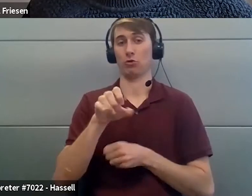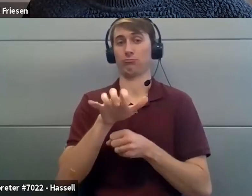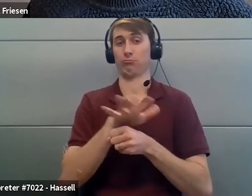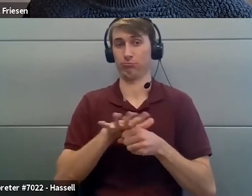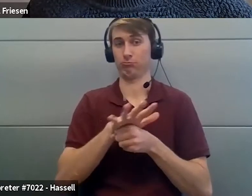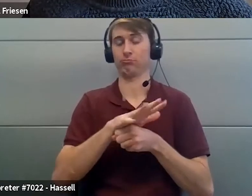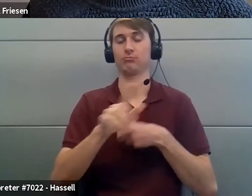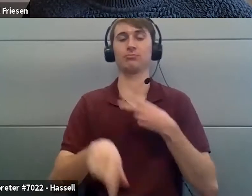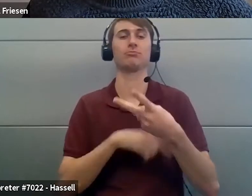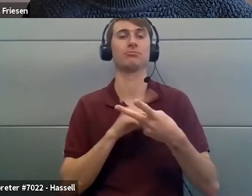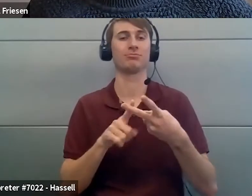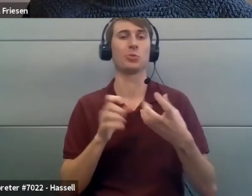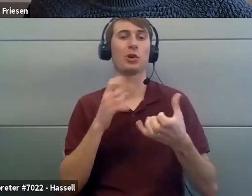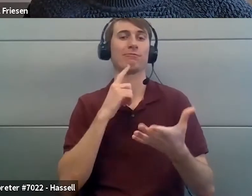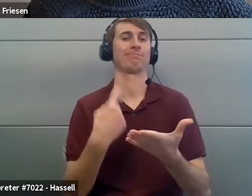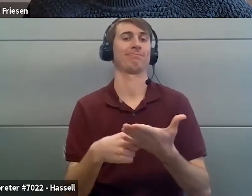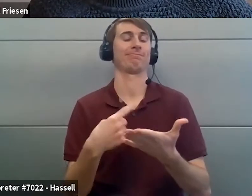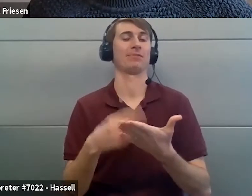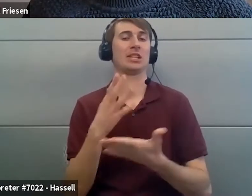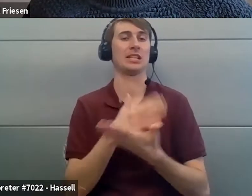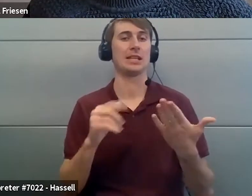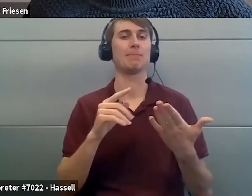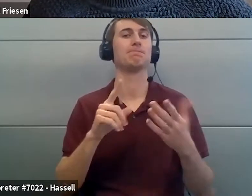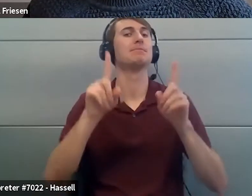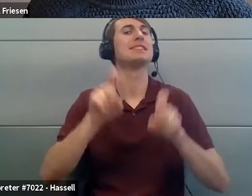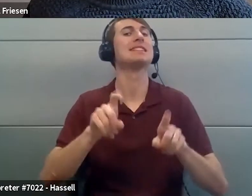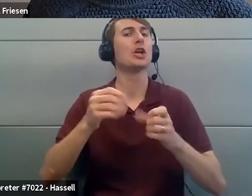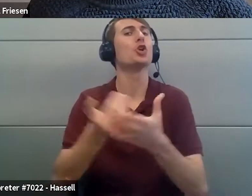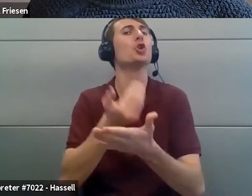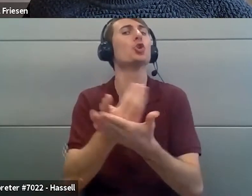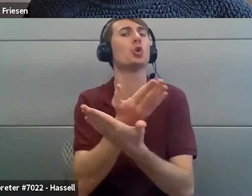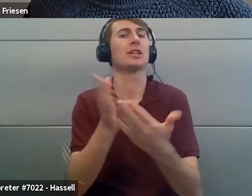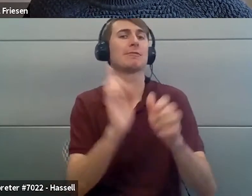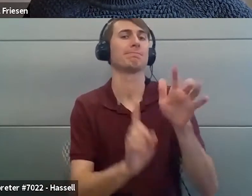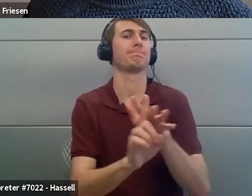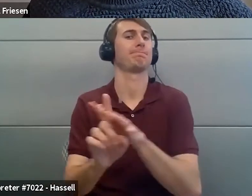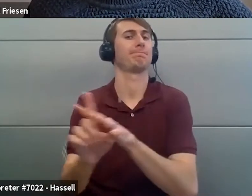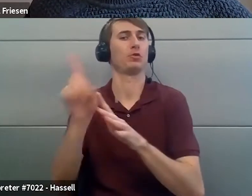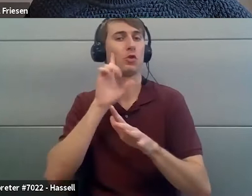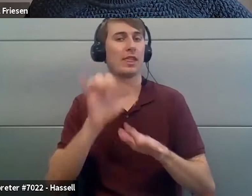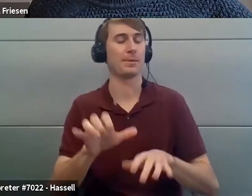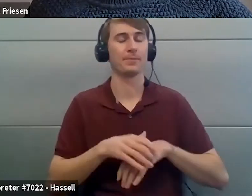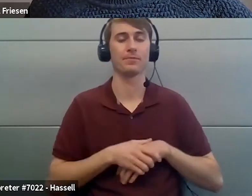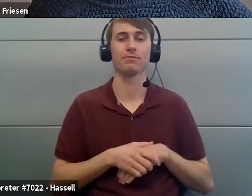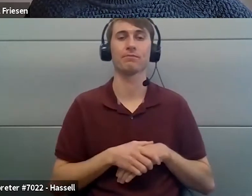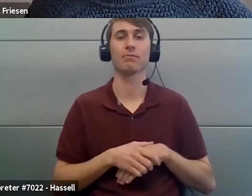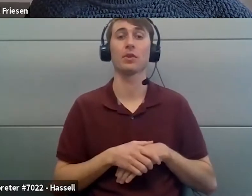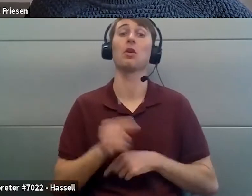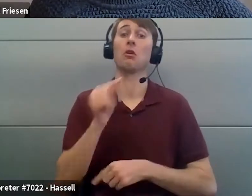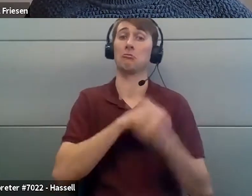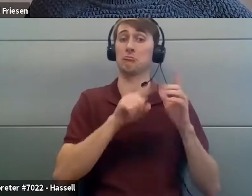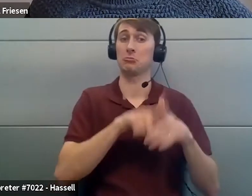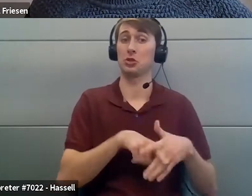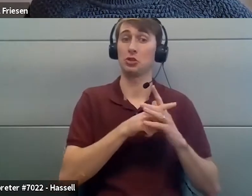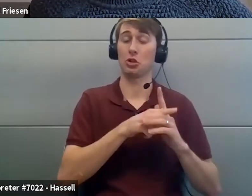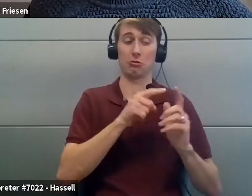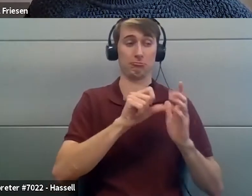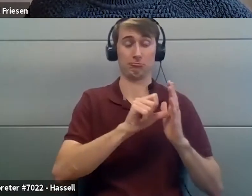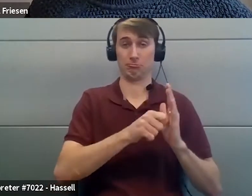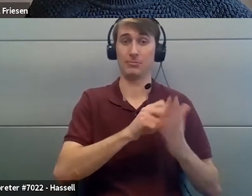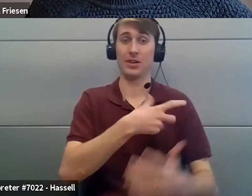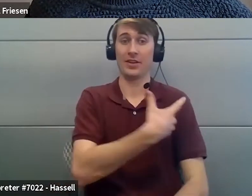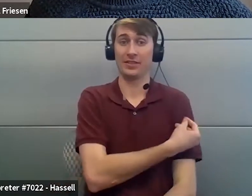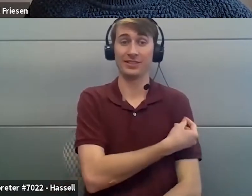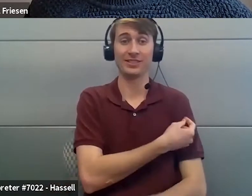some testing updates and saliva testing being available. But let's start with the vaccines. It's exciting that this week we were able